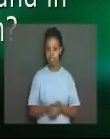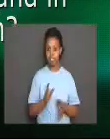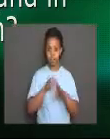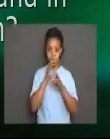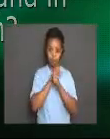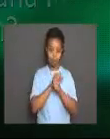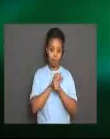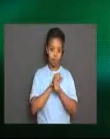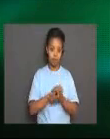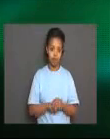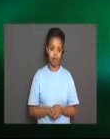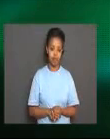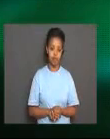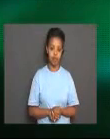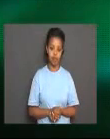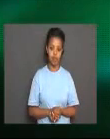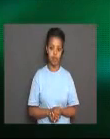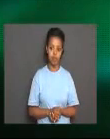Time's up.